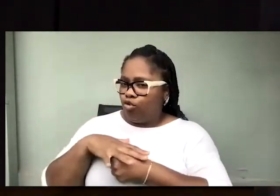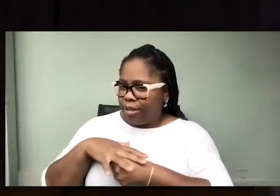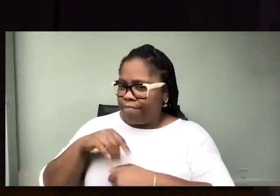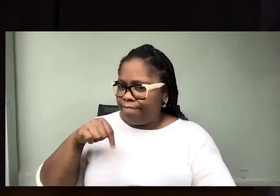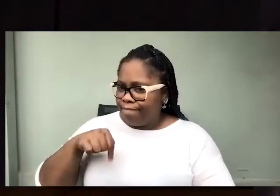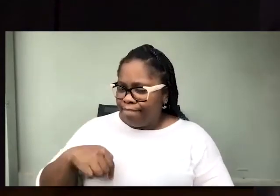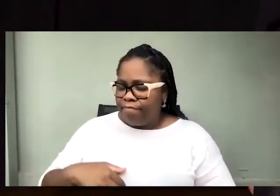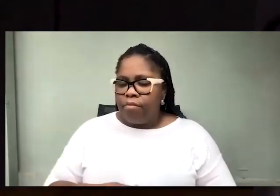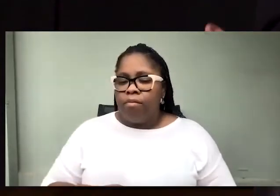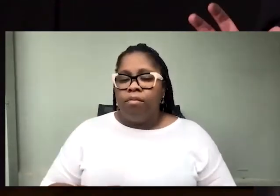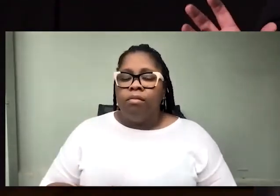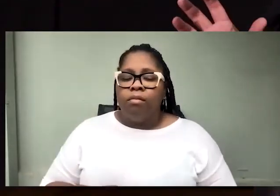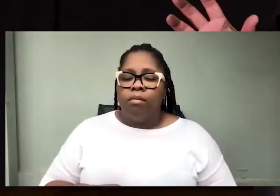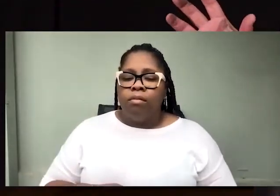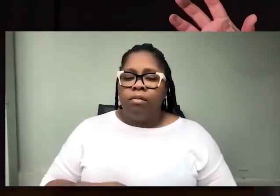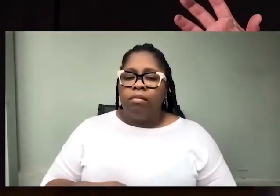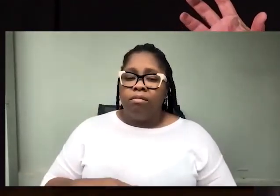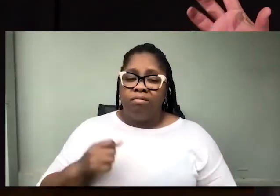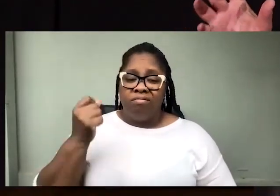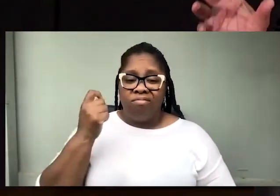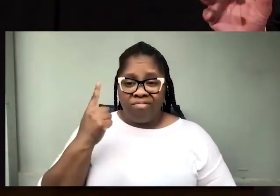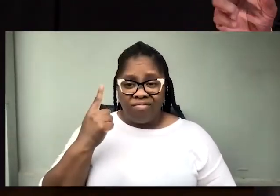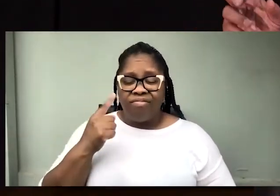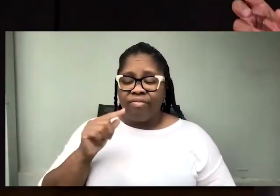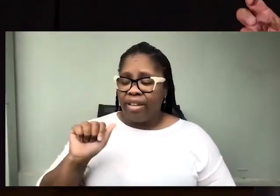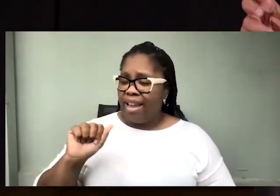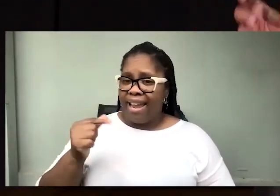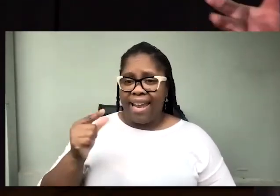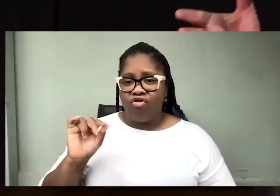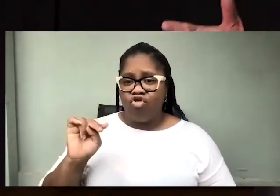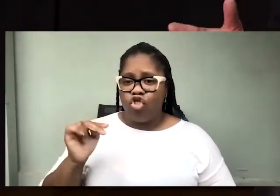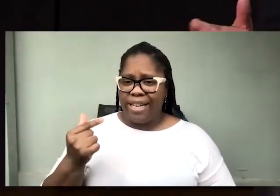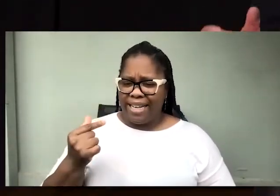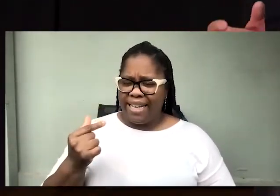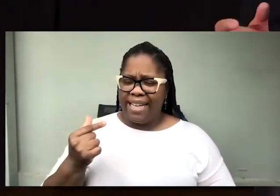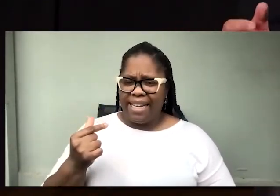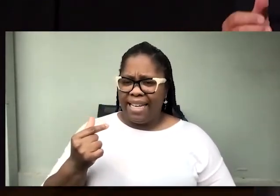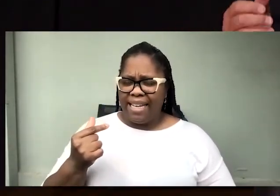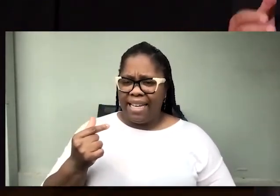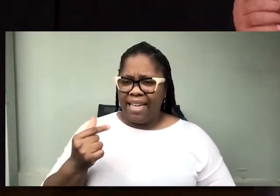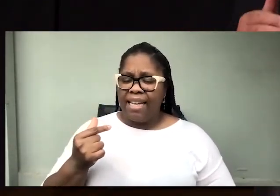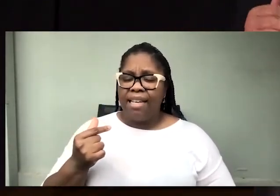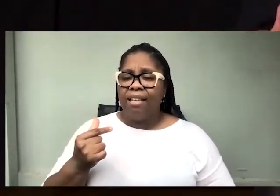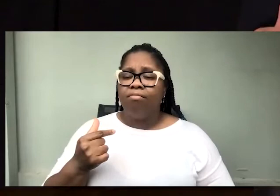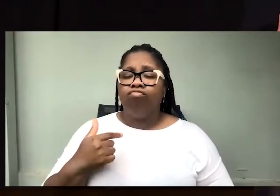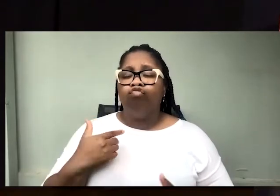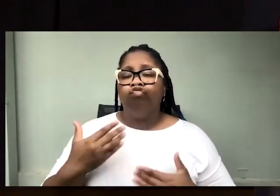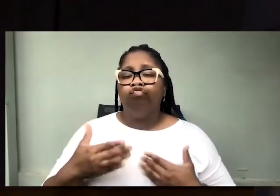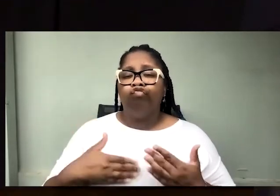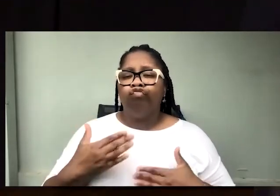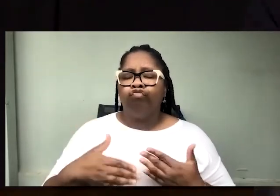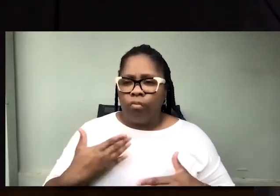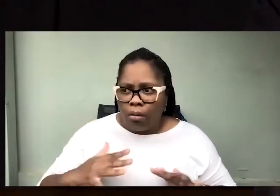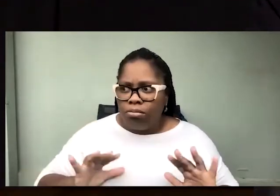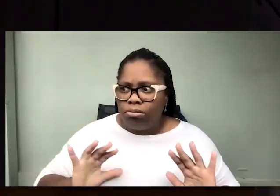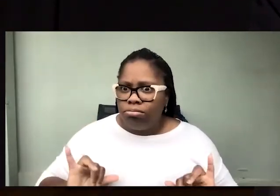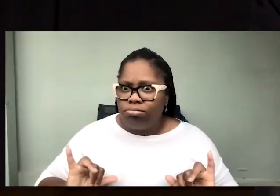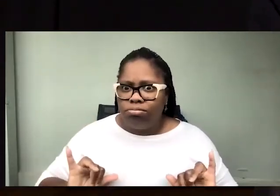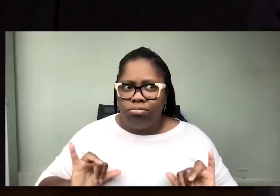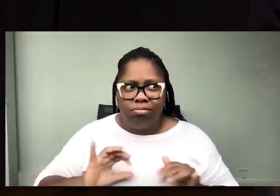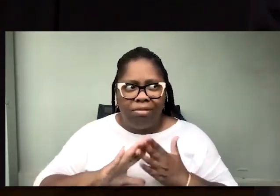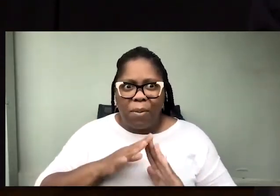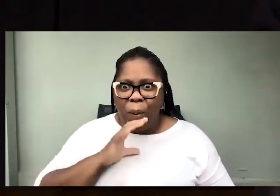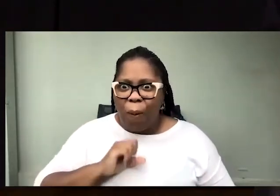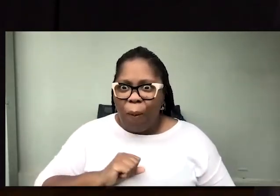truth is, not only has aging kind of crept up on all of us and the need for something like the master